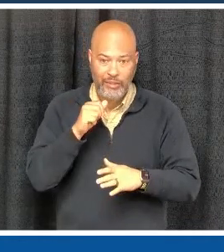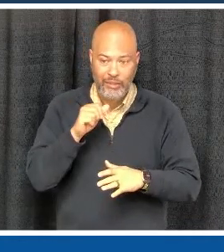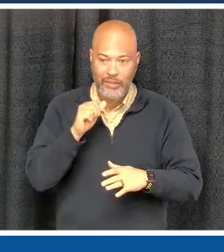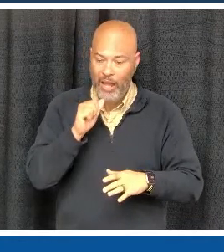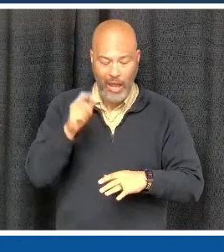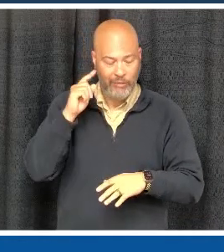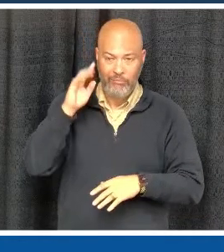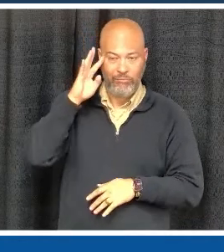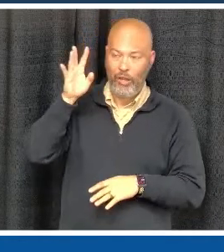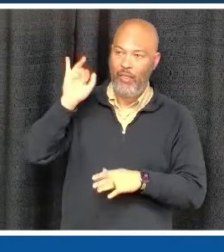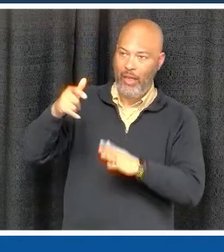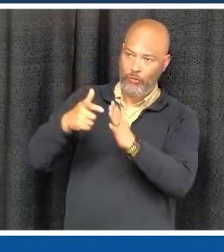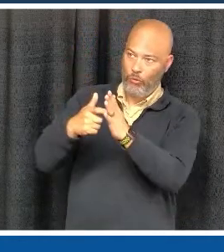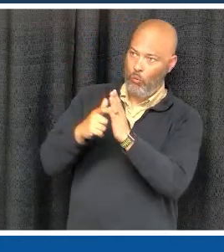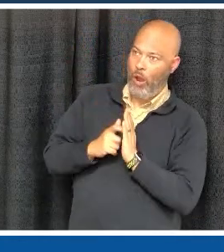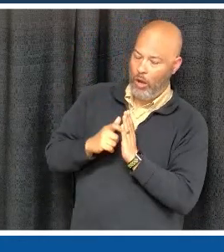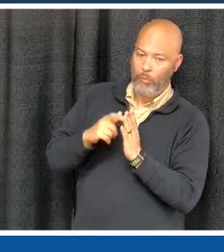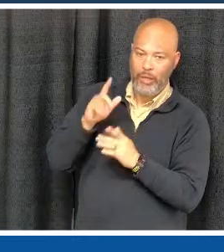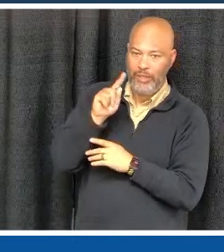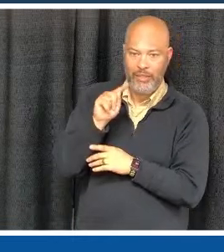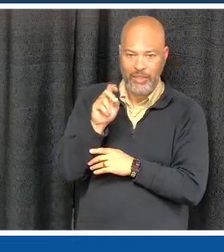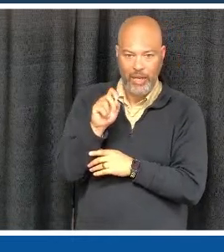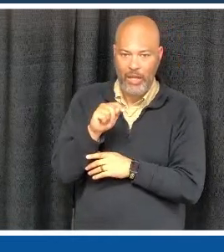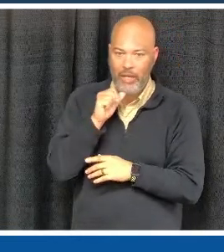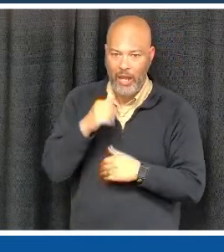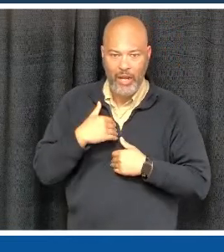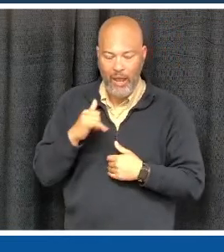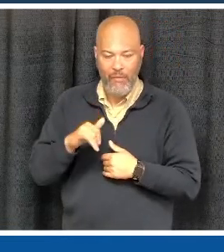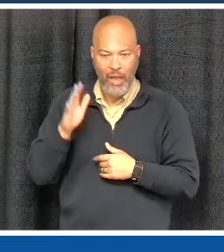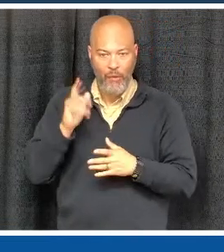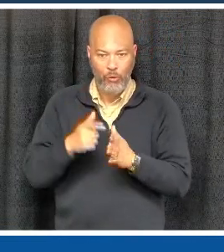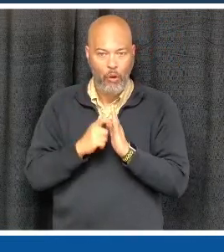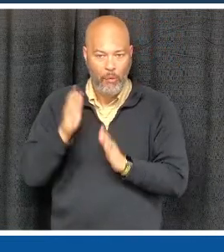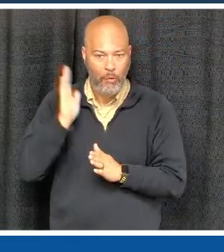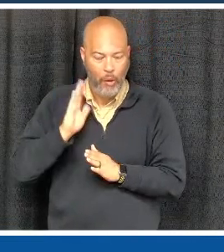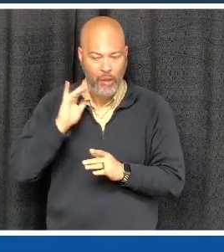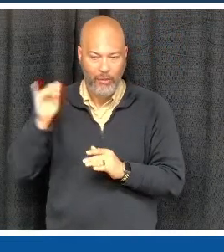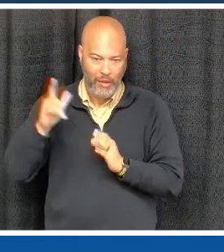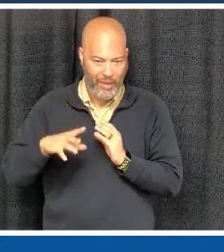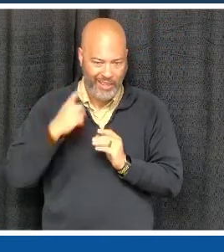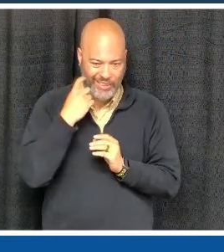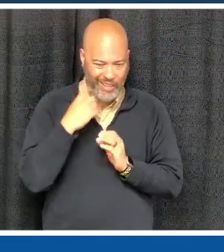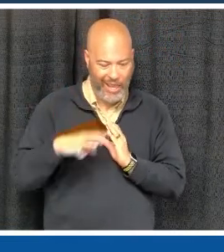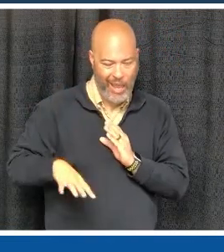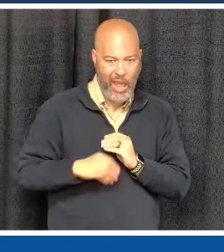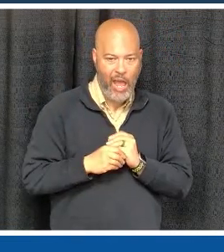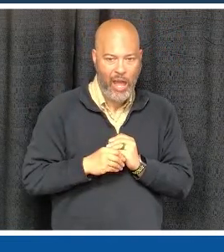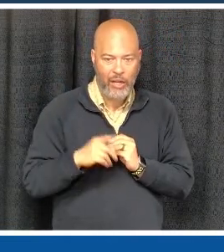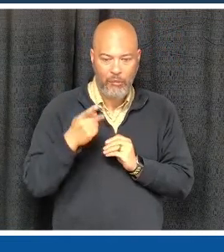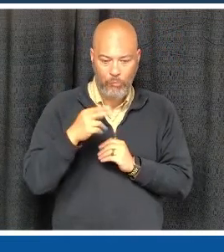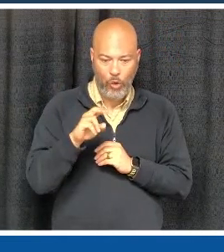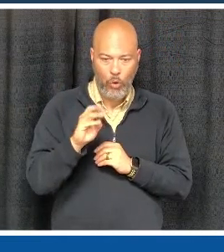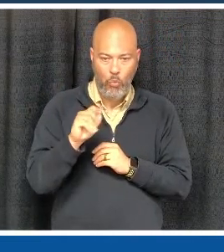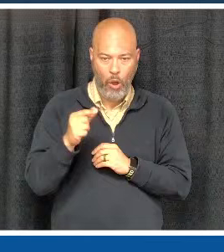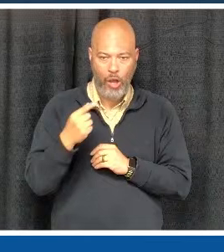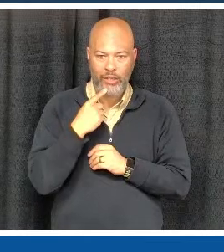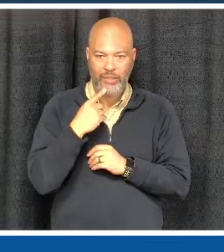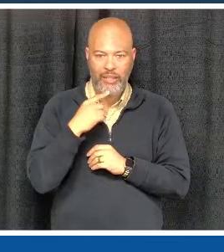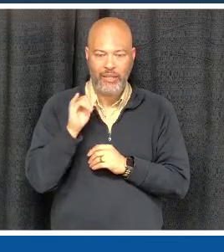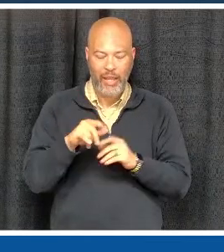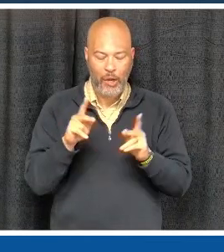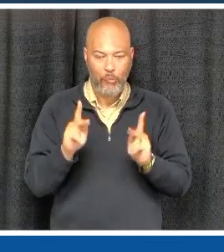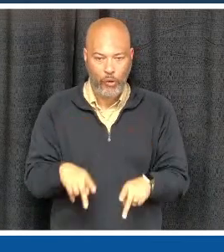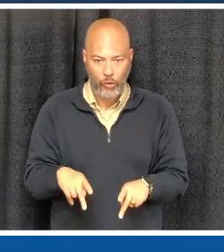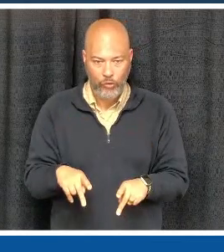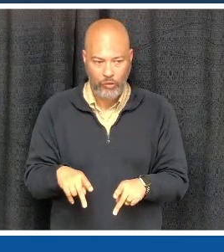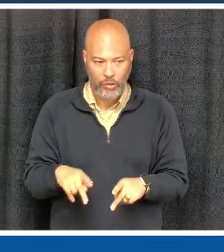was why TDOT did not have that requirement in the past. They've added it because ProWalk says that a person